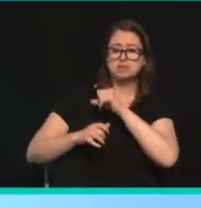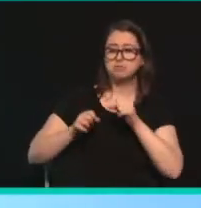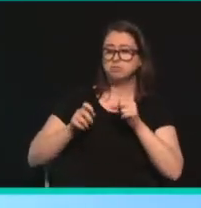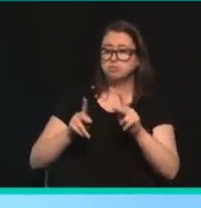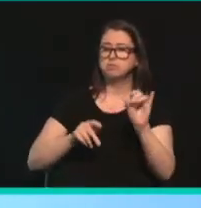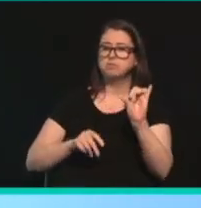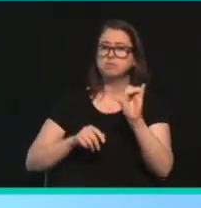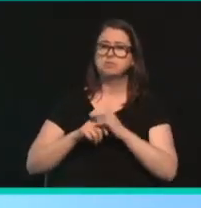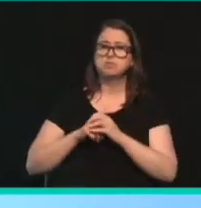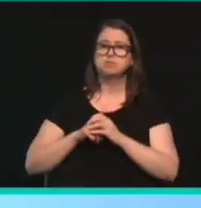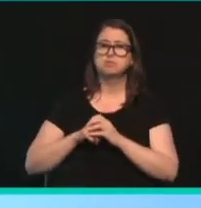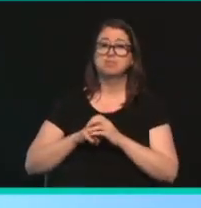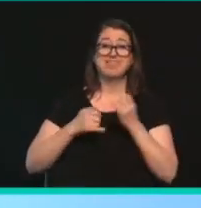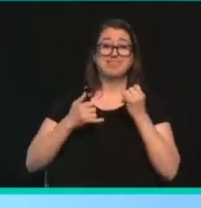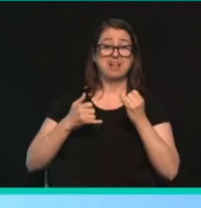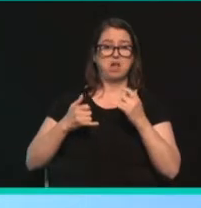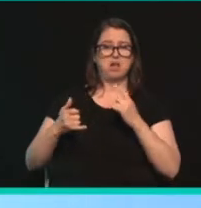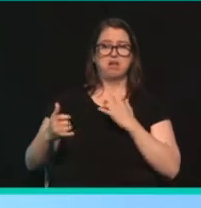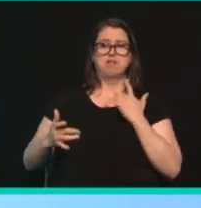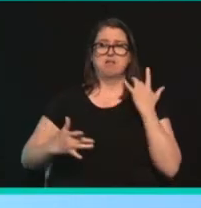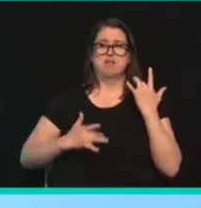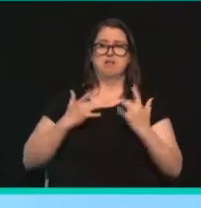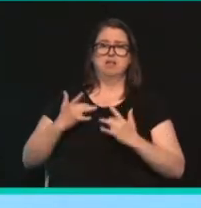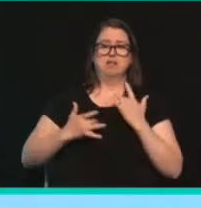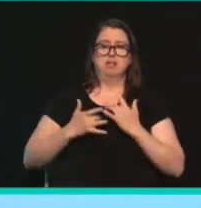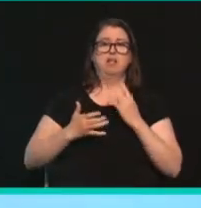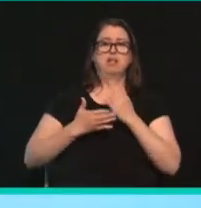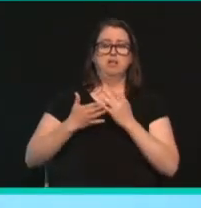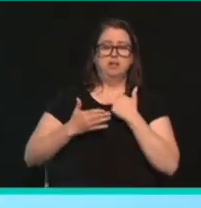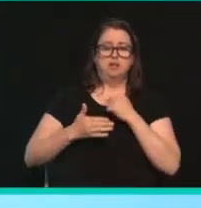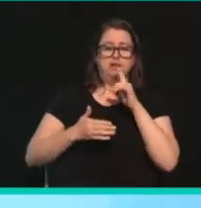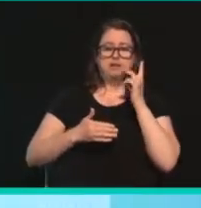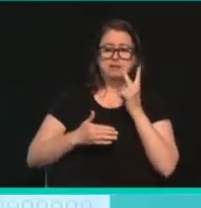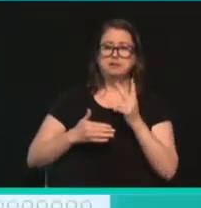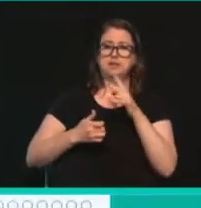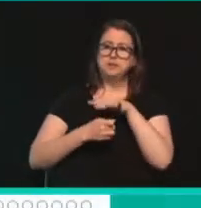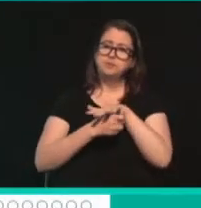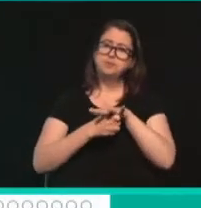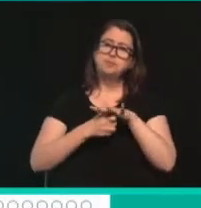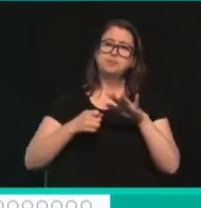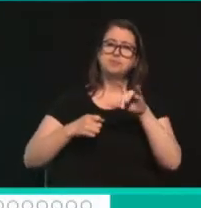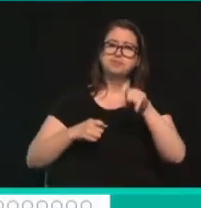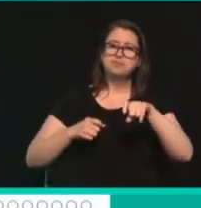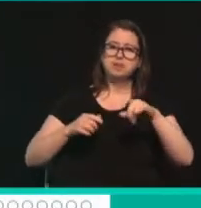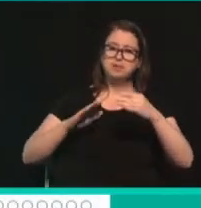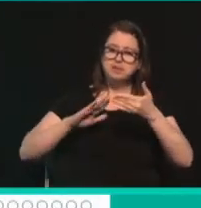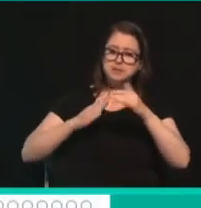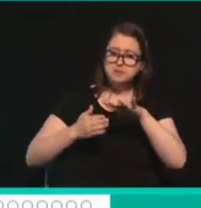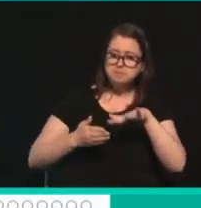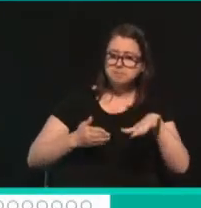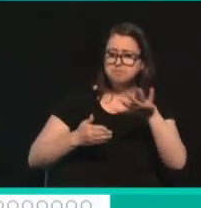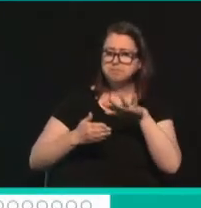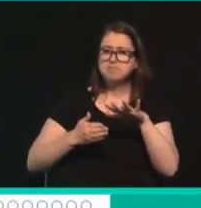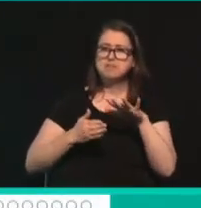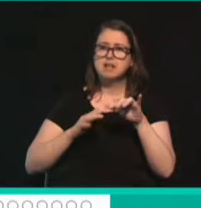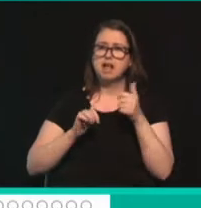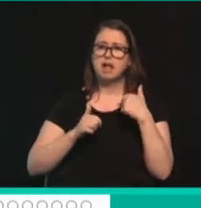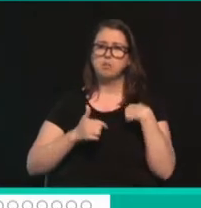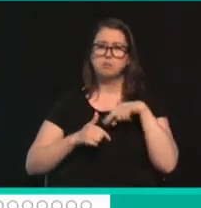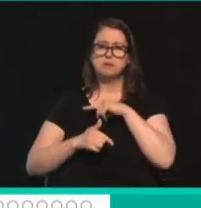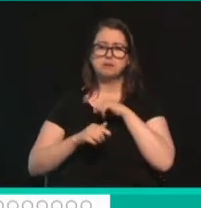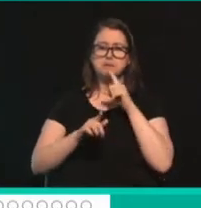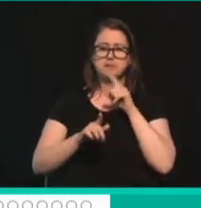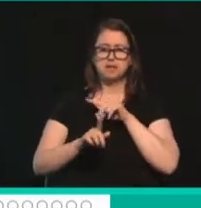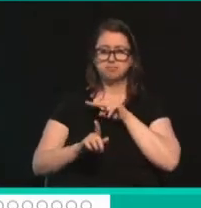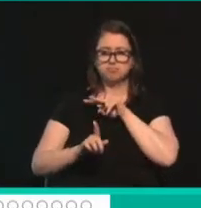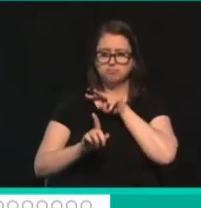this is where I get really excited when I look at the local needs and look at how we can make this relevant to the